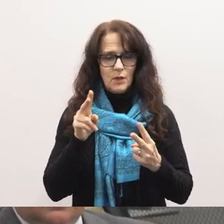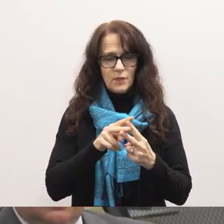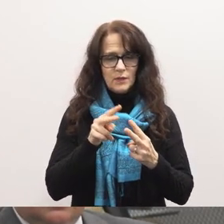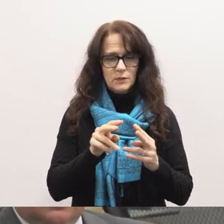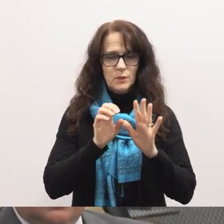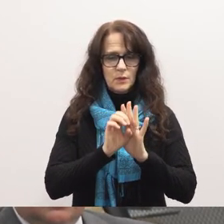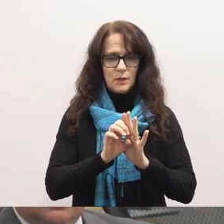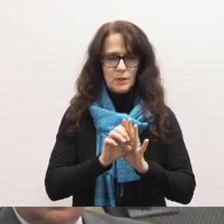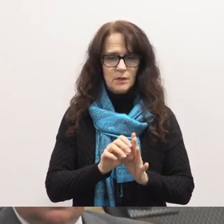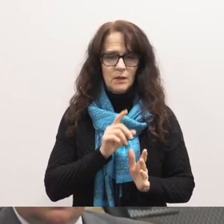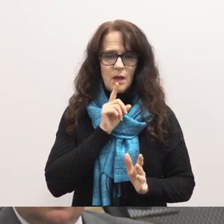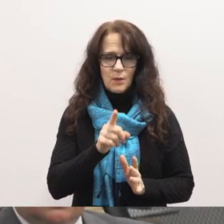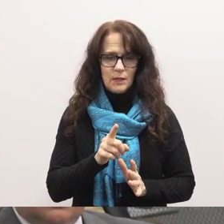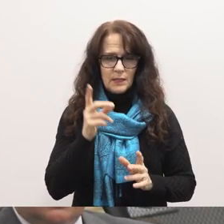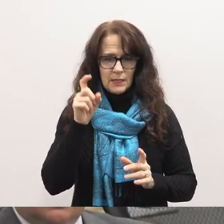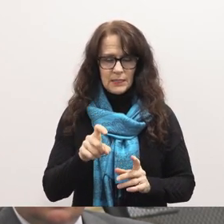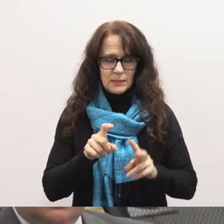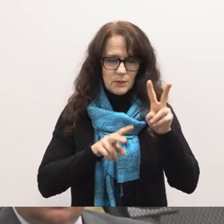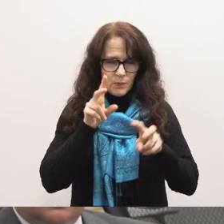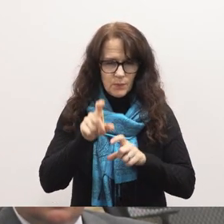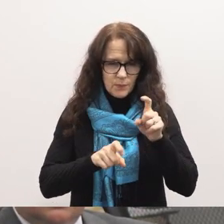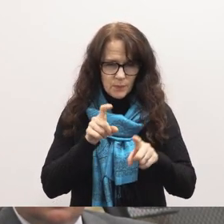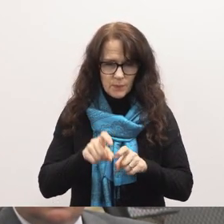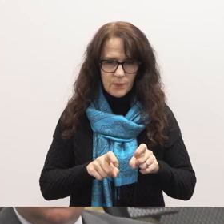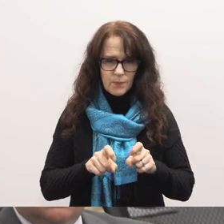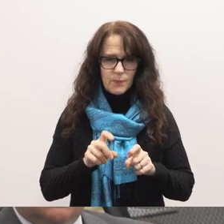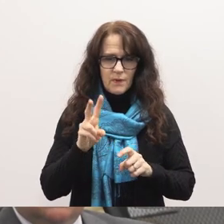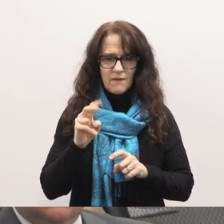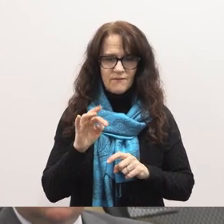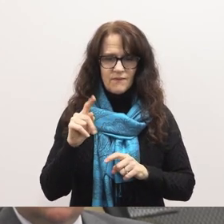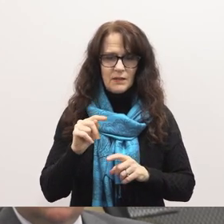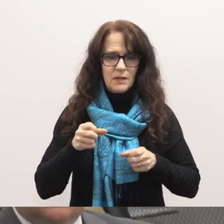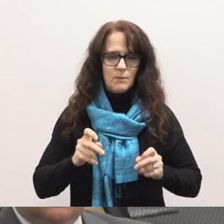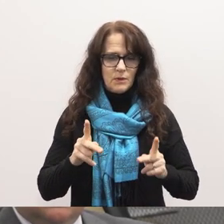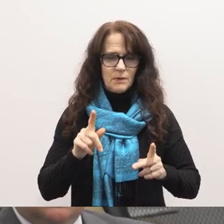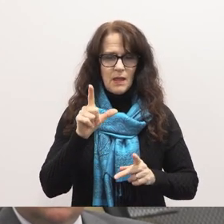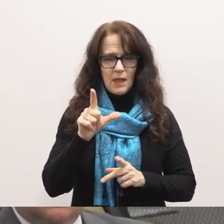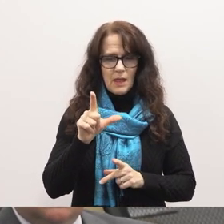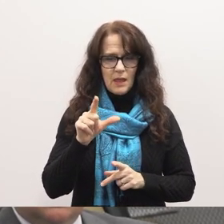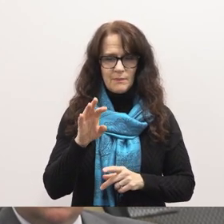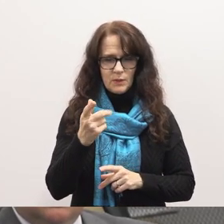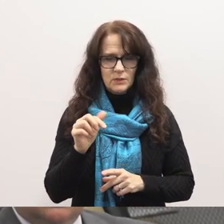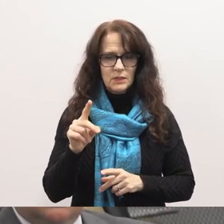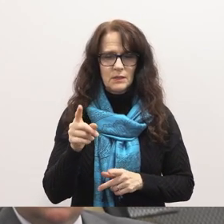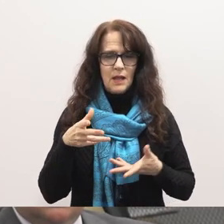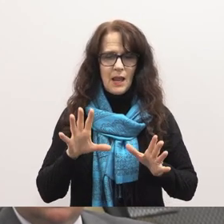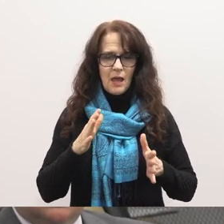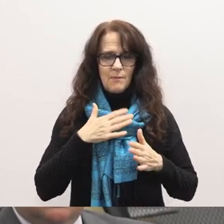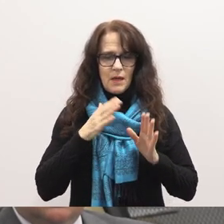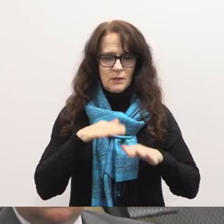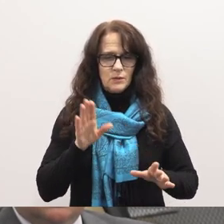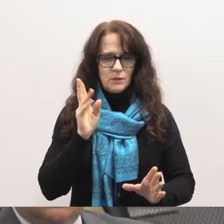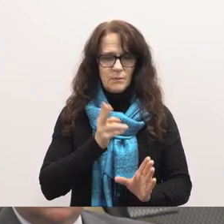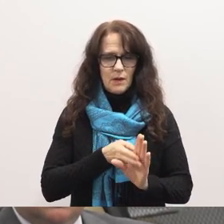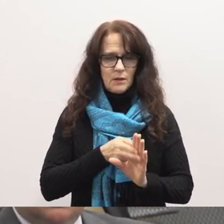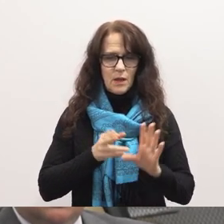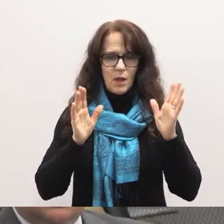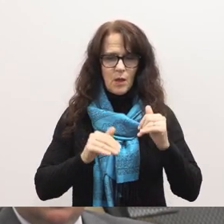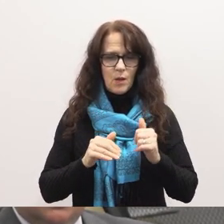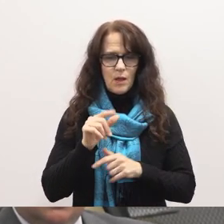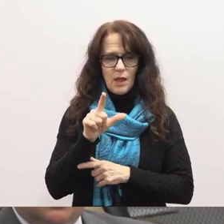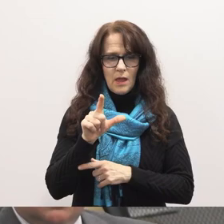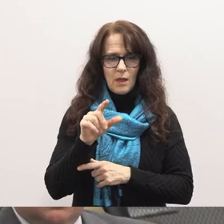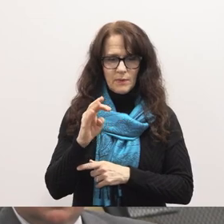feel a greater need to vet the educational opportunities presented by LBUSD before allowing my children to participate. I hope the